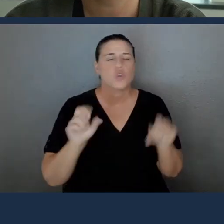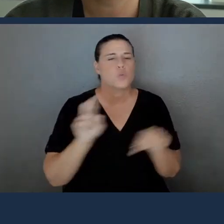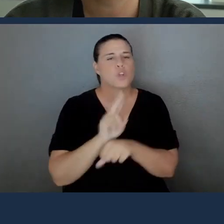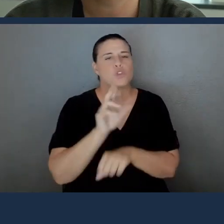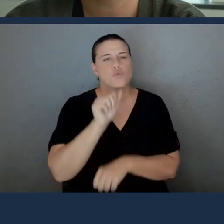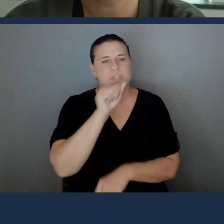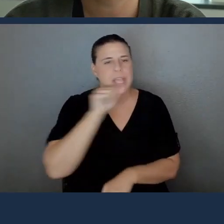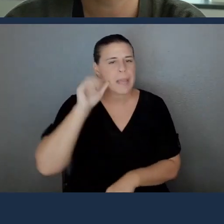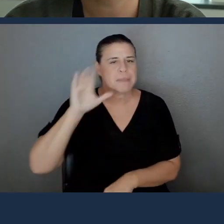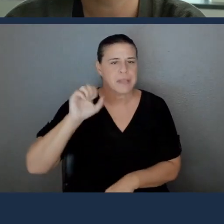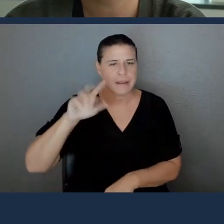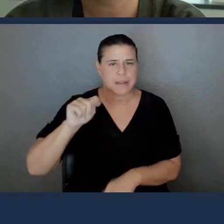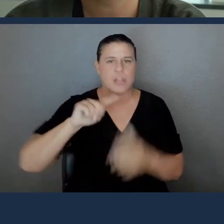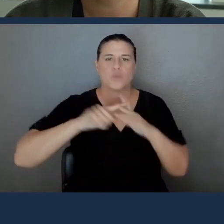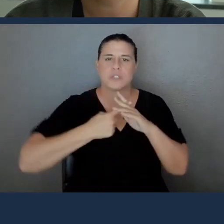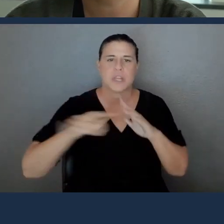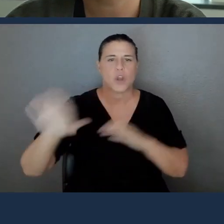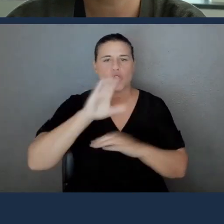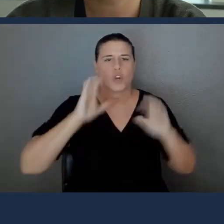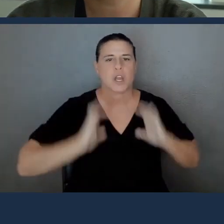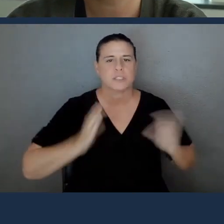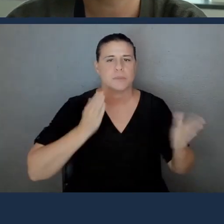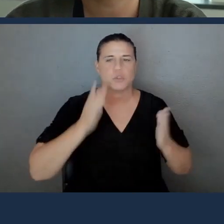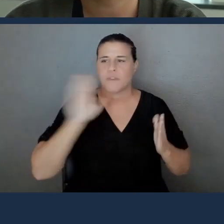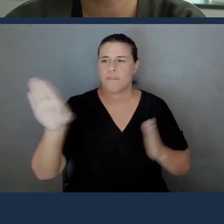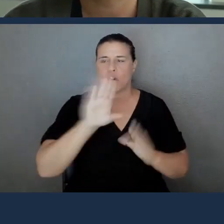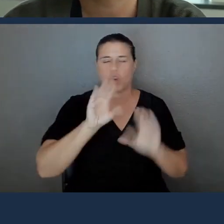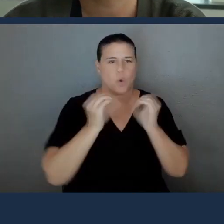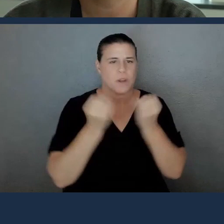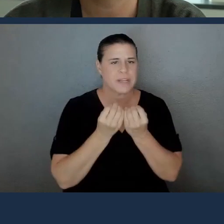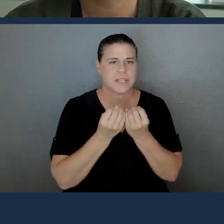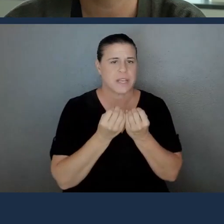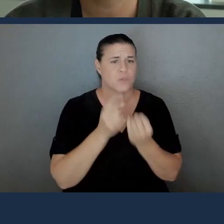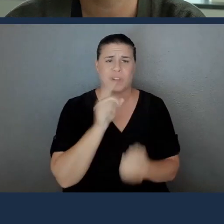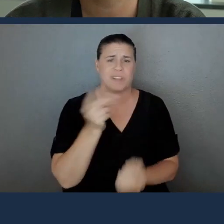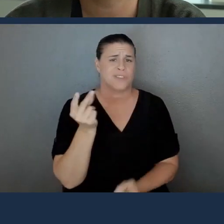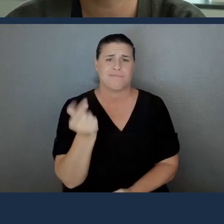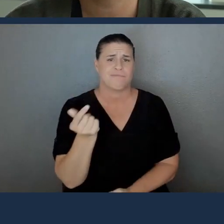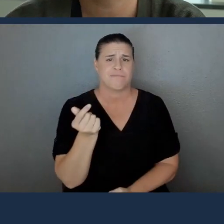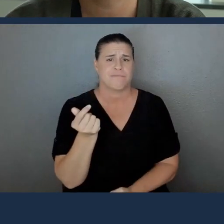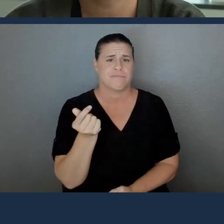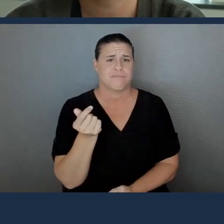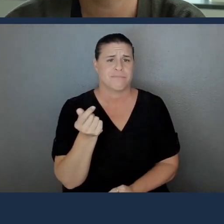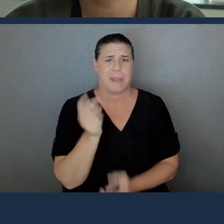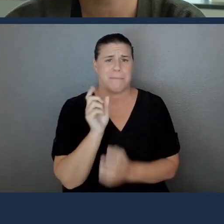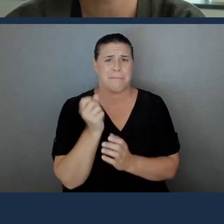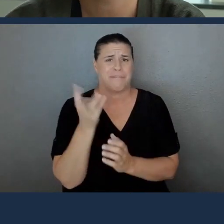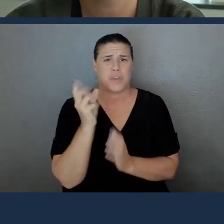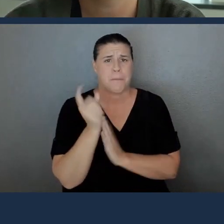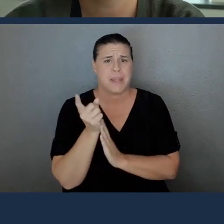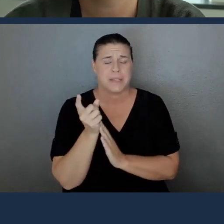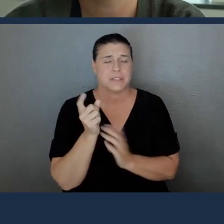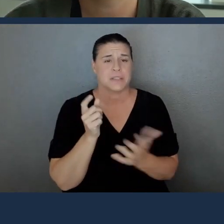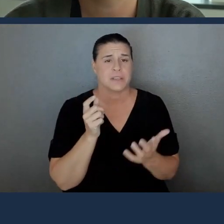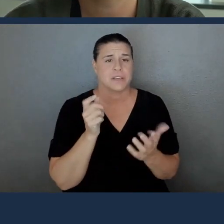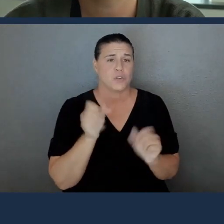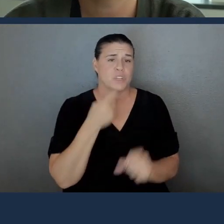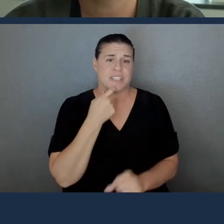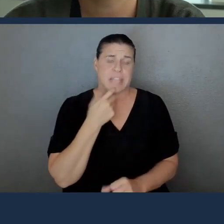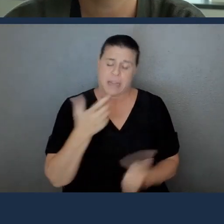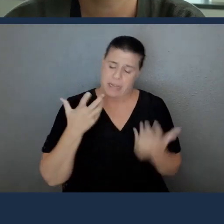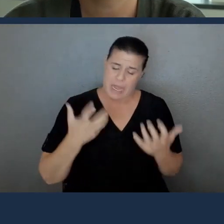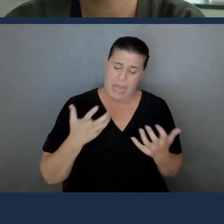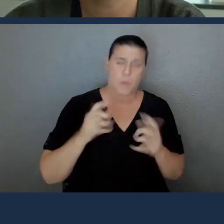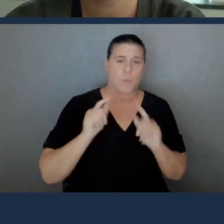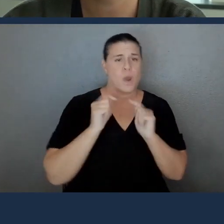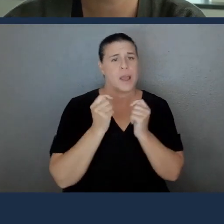can start your own customer service for your own organization in a matter of sort of like minutes, right? You can just say, I want to claim a